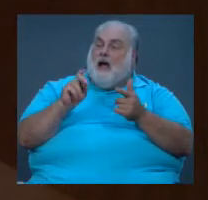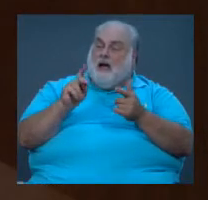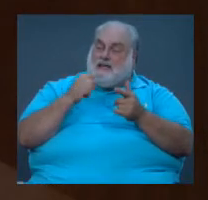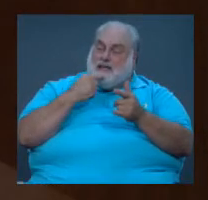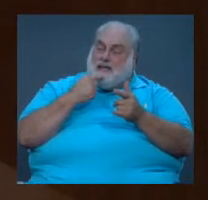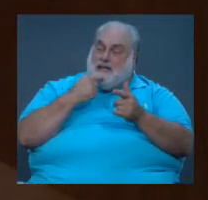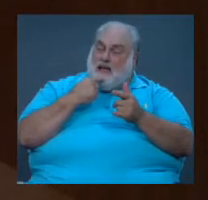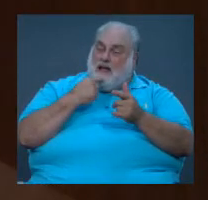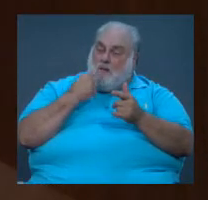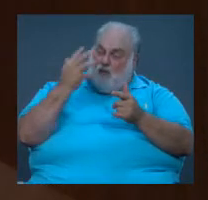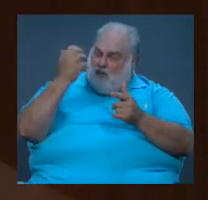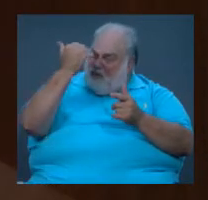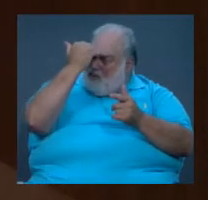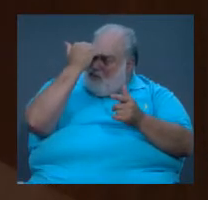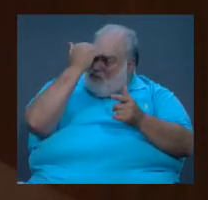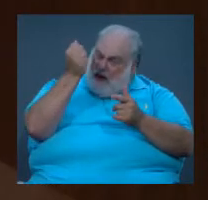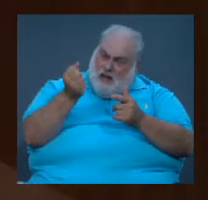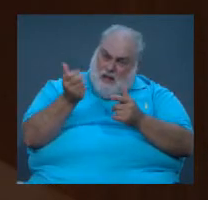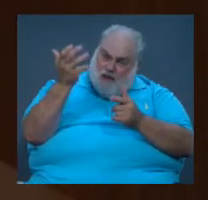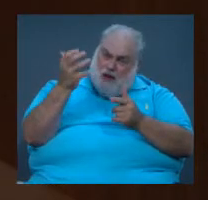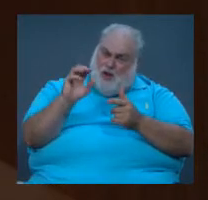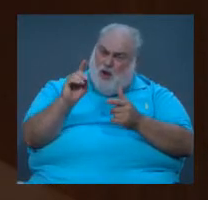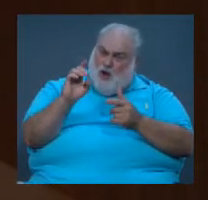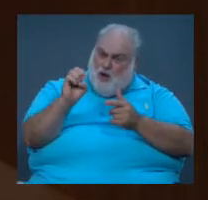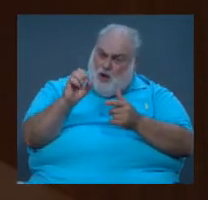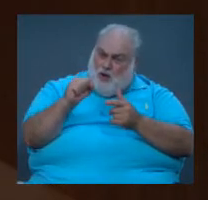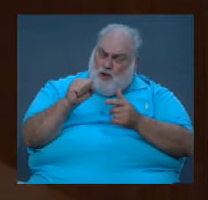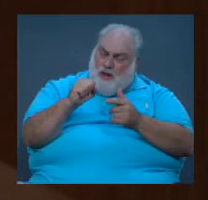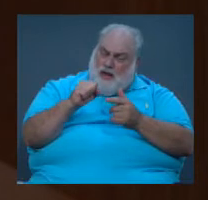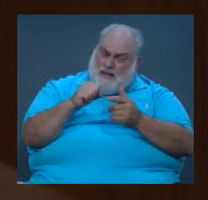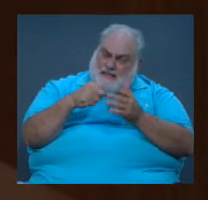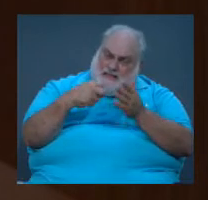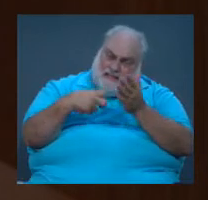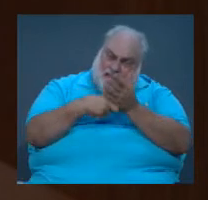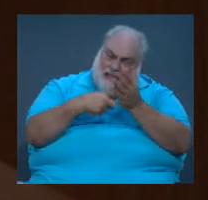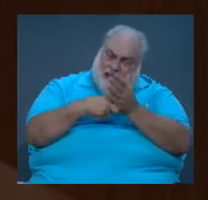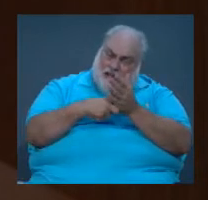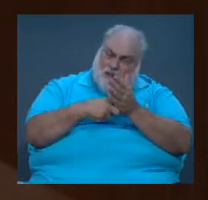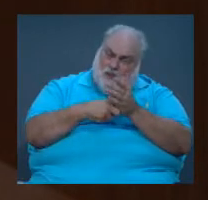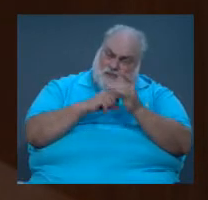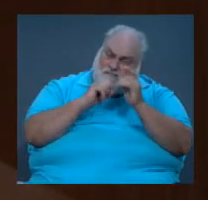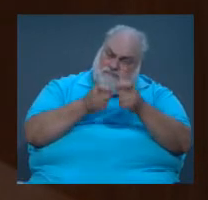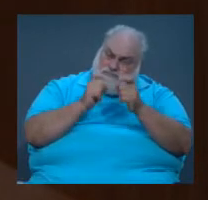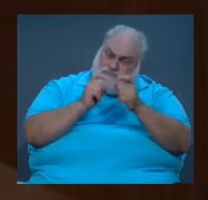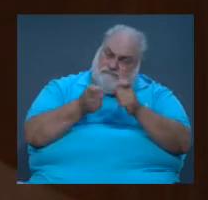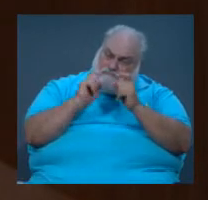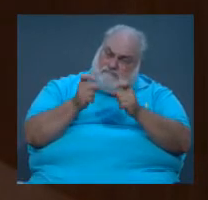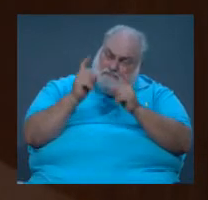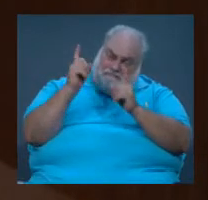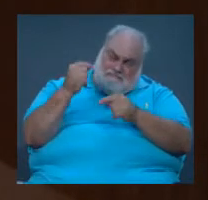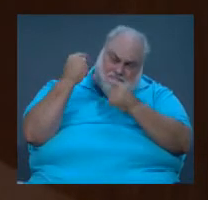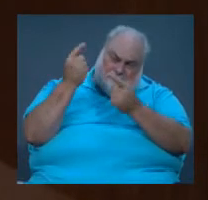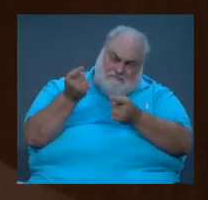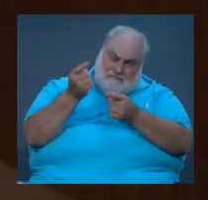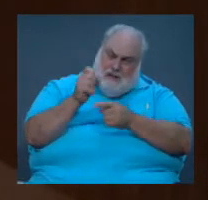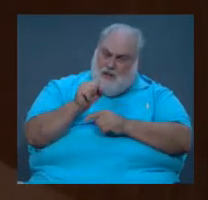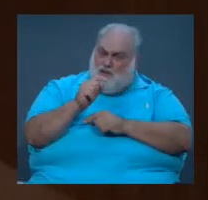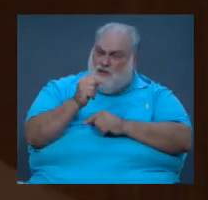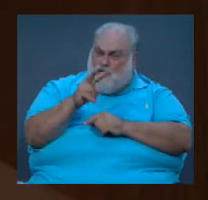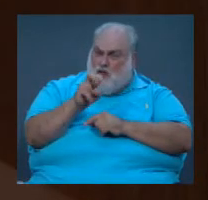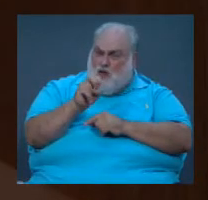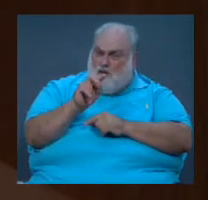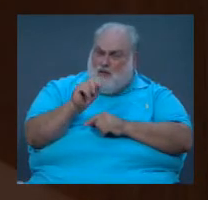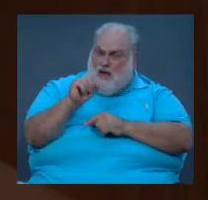officers, how many citations or warnings was issued over the stovetop